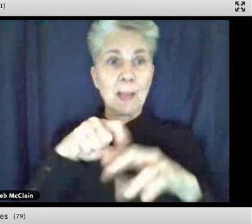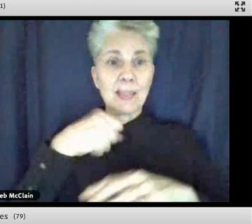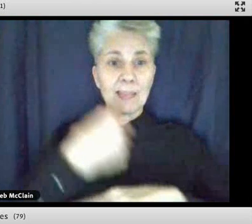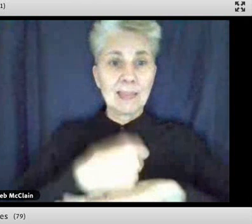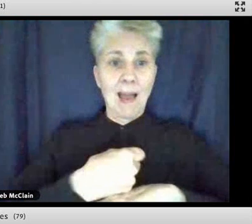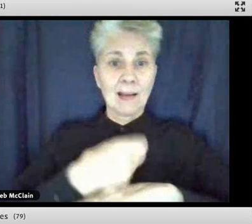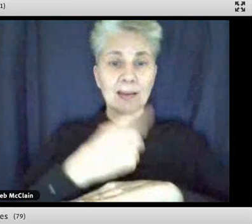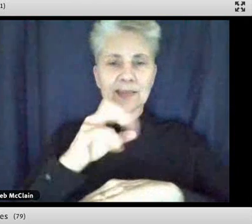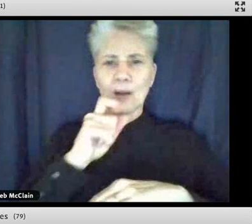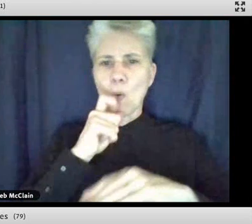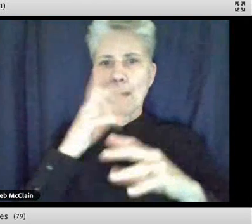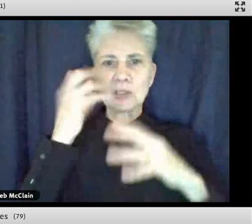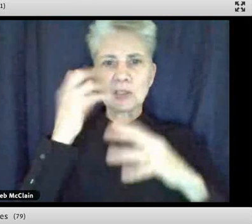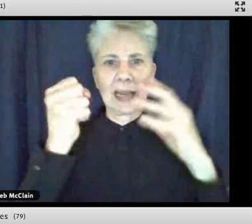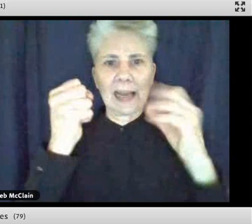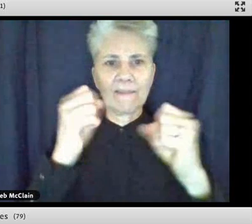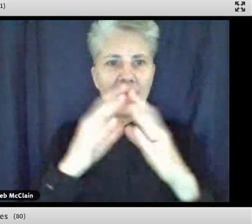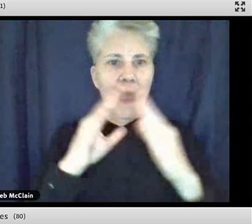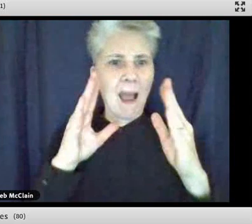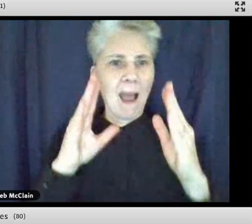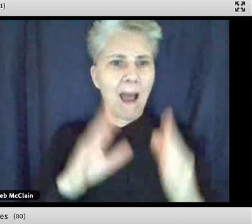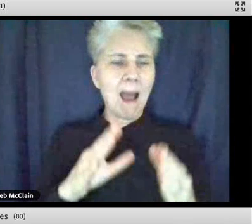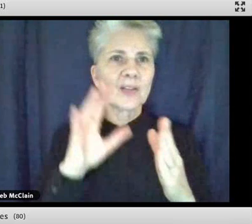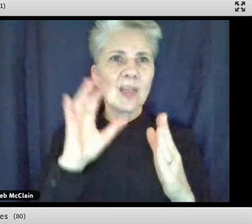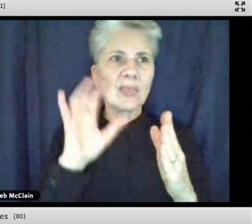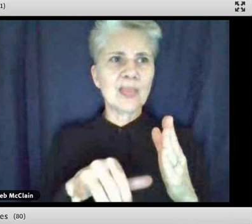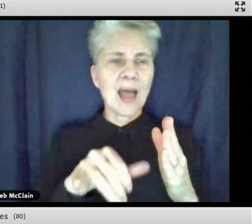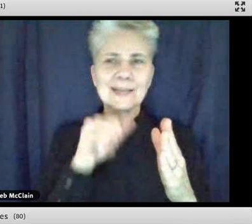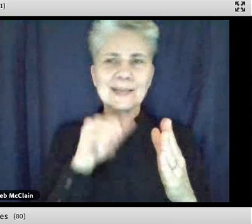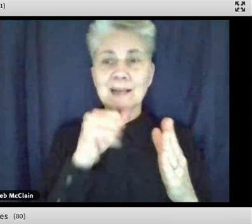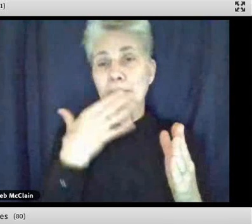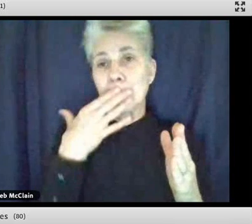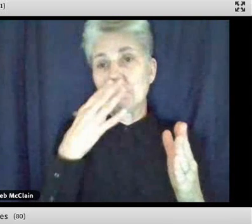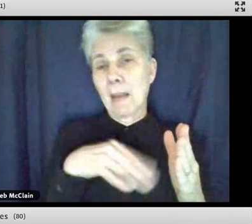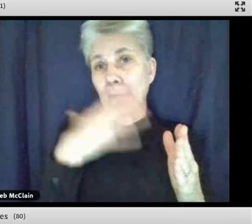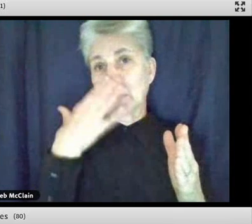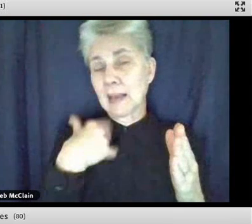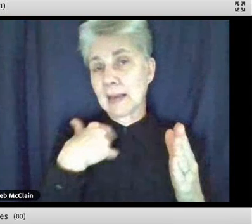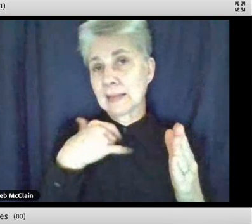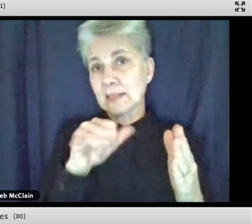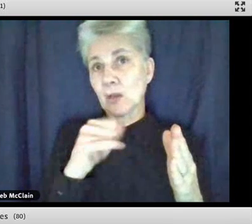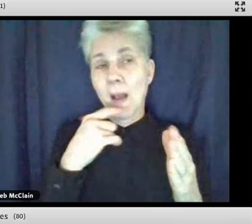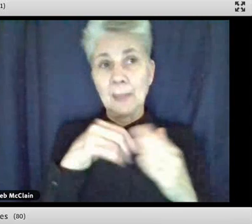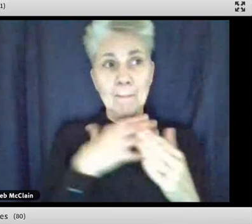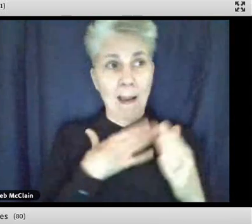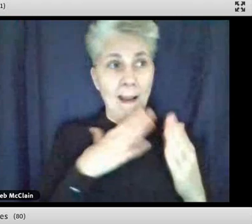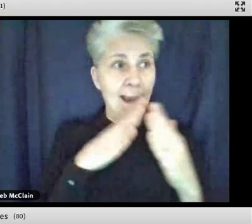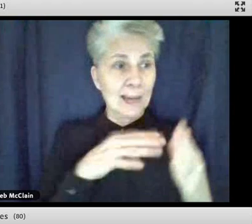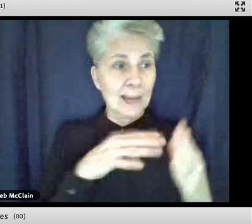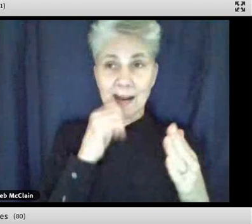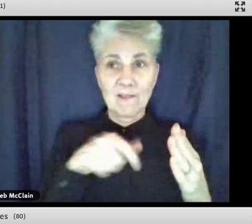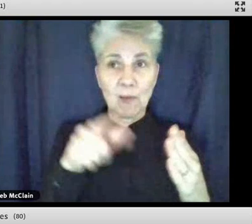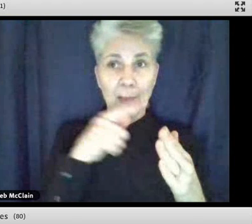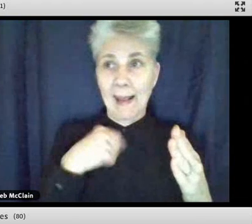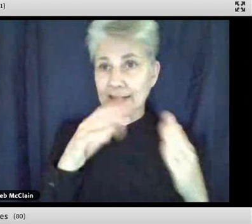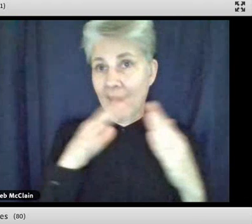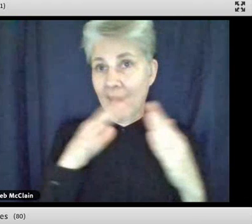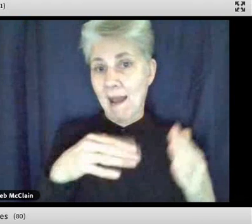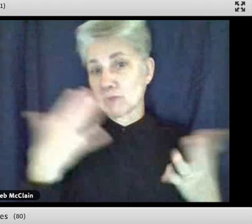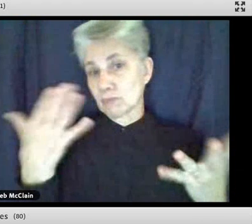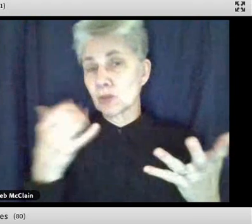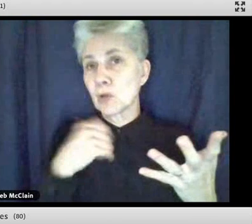won't be able to leave the house. That's not bad because I am in my house and not everybody has a house, so I shouldn't